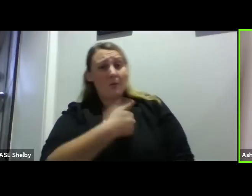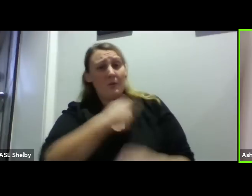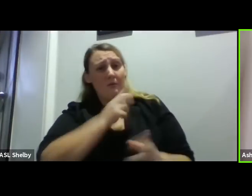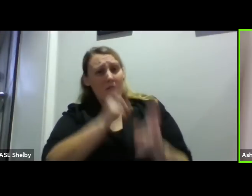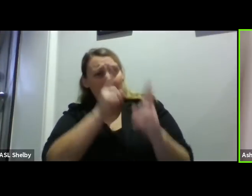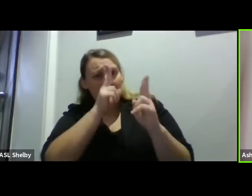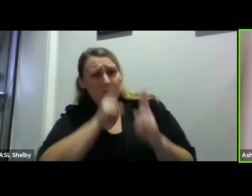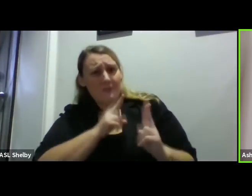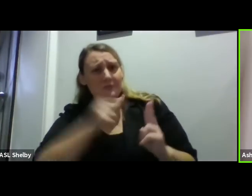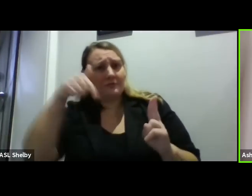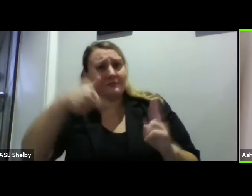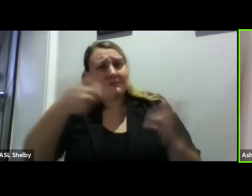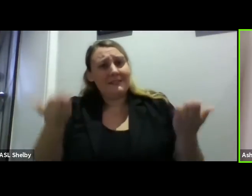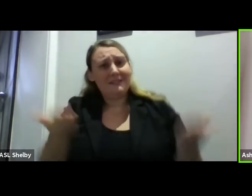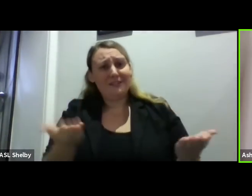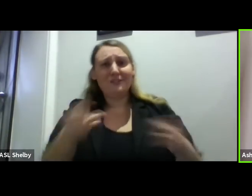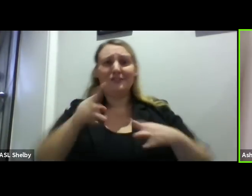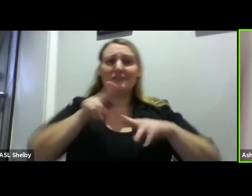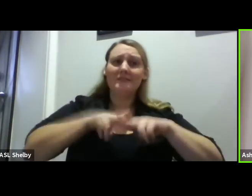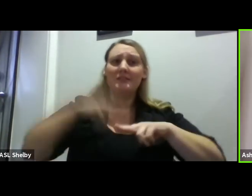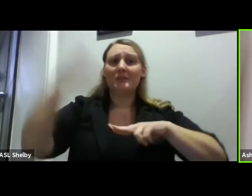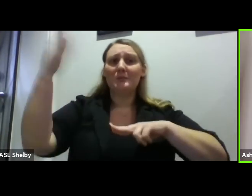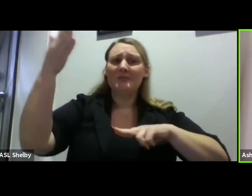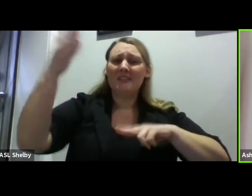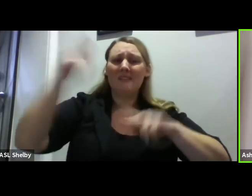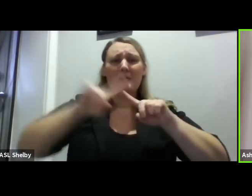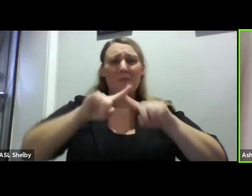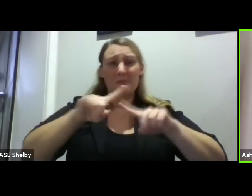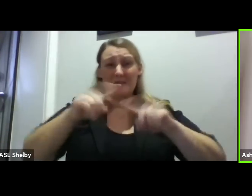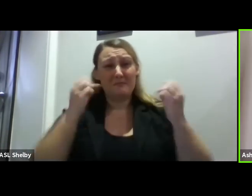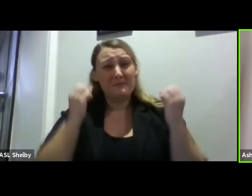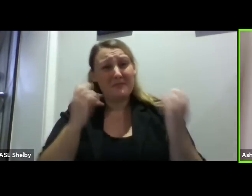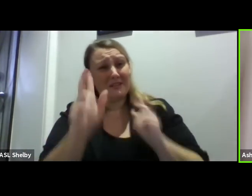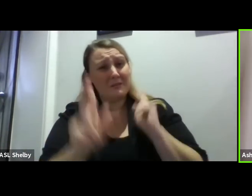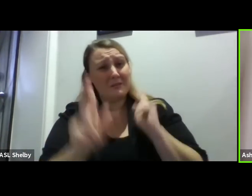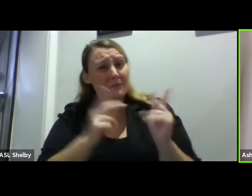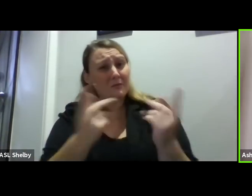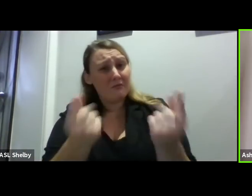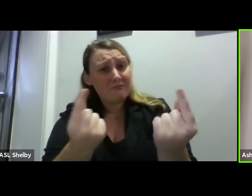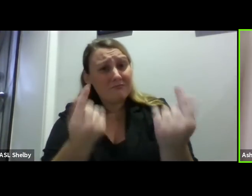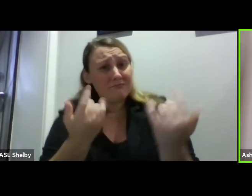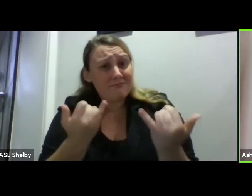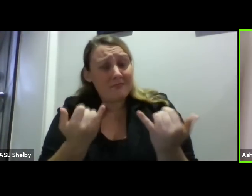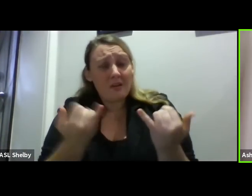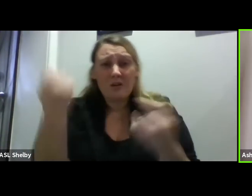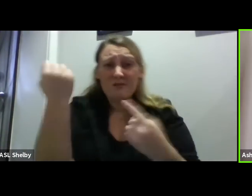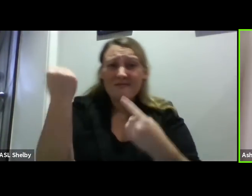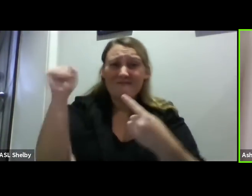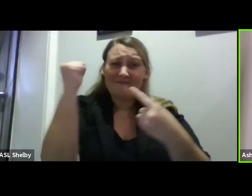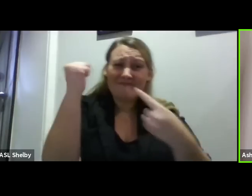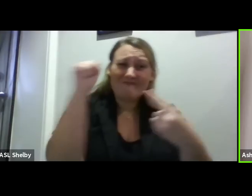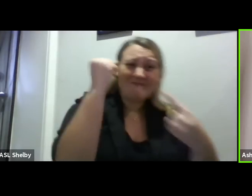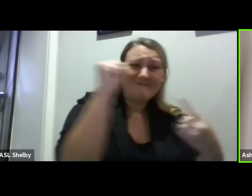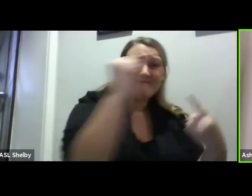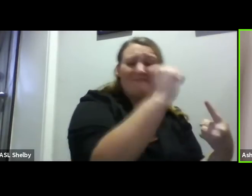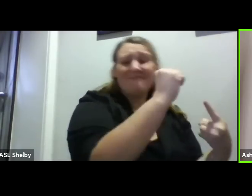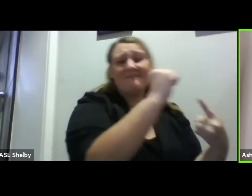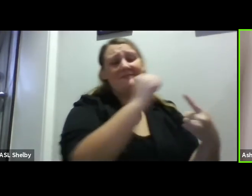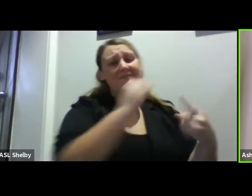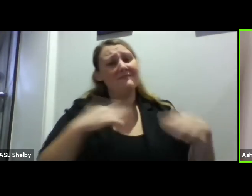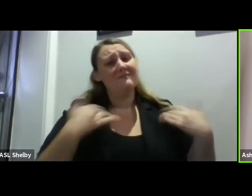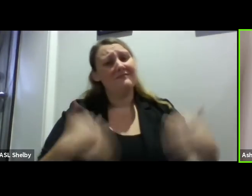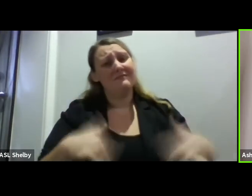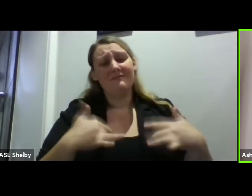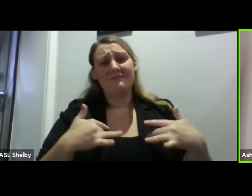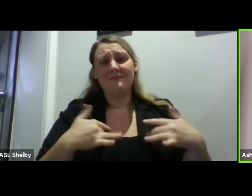the unlawful and inhumane death of George Floyd, an unarmed Black man murdered by Minneapolis